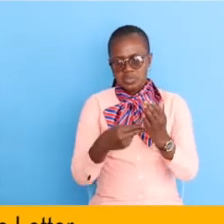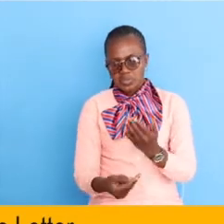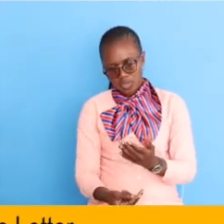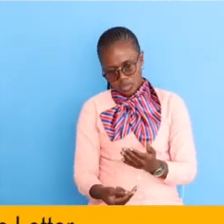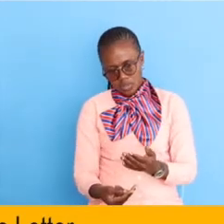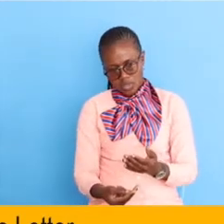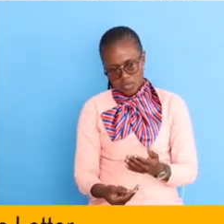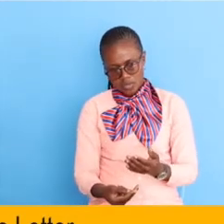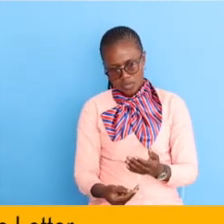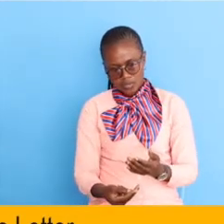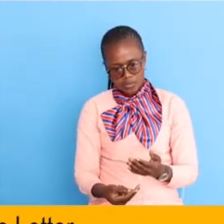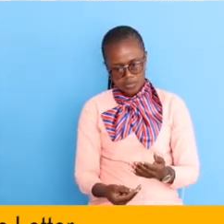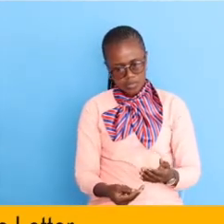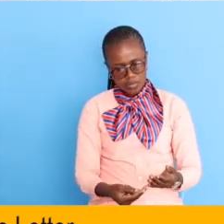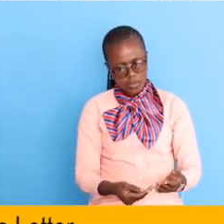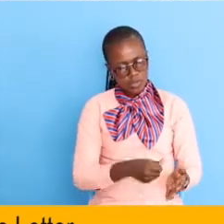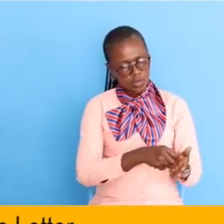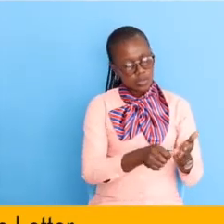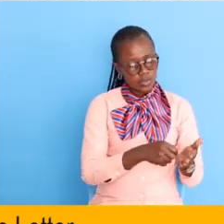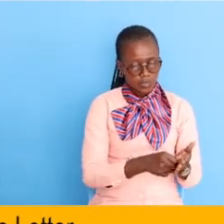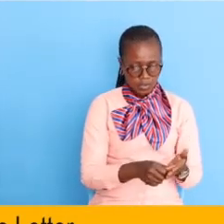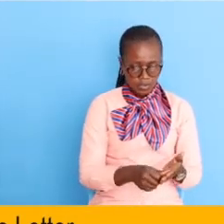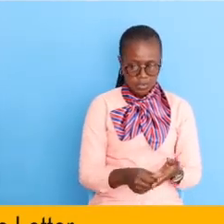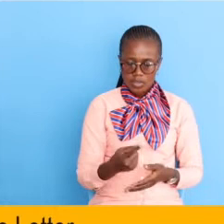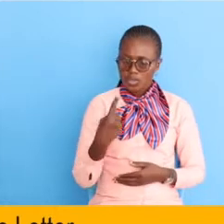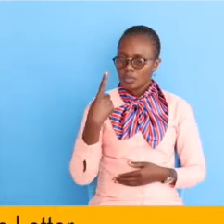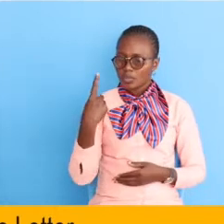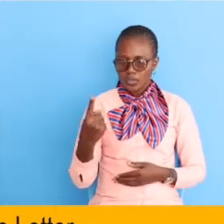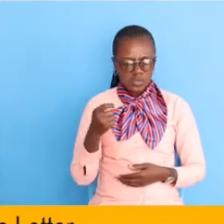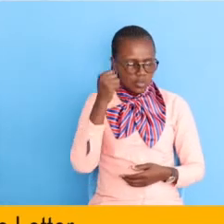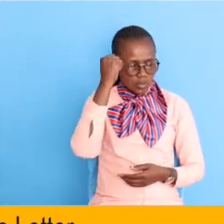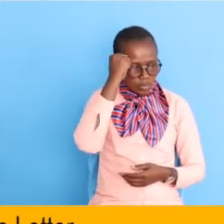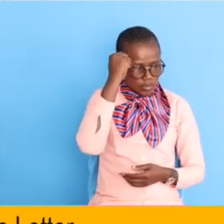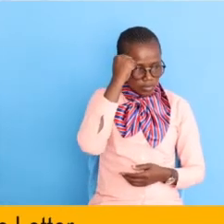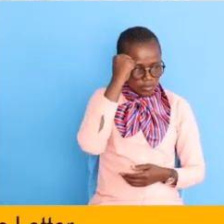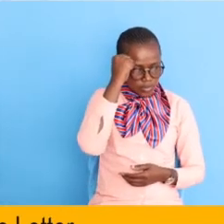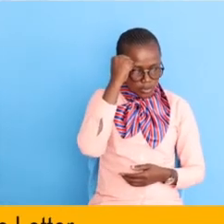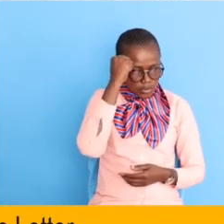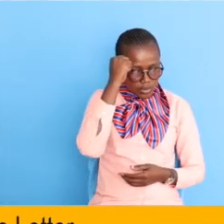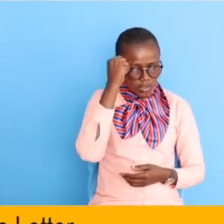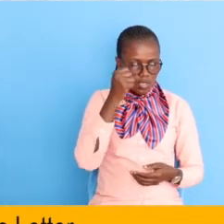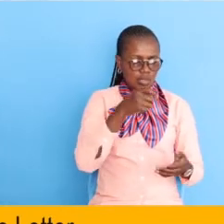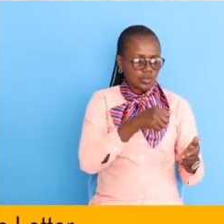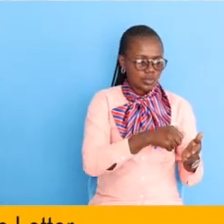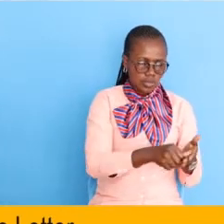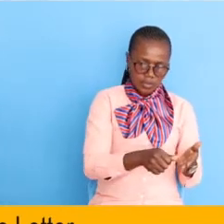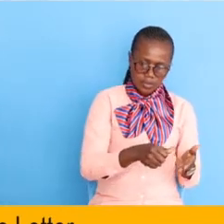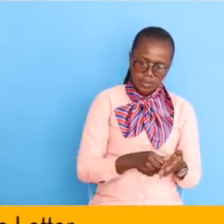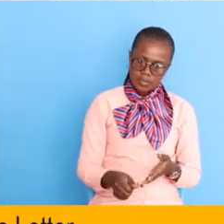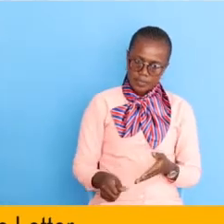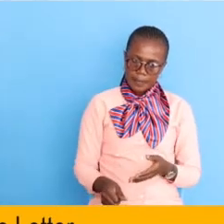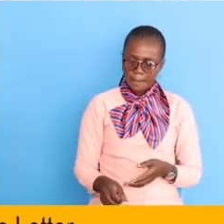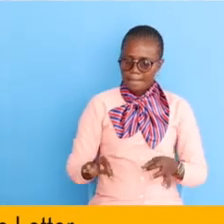his or her party. And so the other one trying to remind with this note. So how can you write a